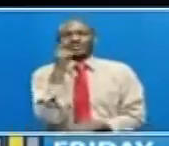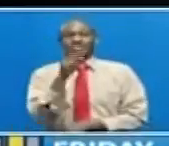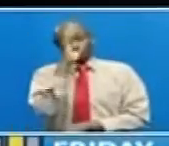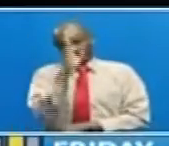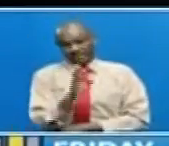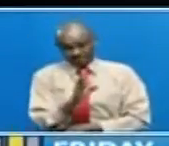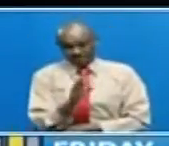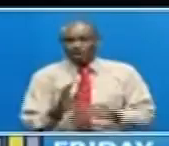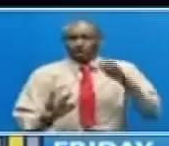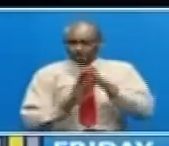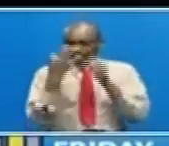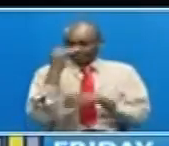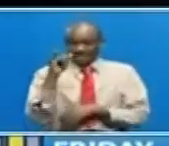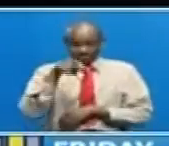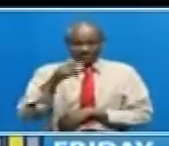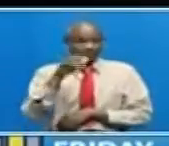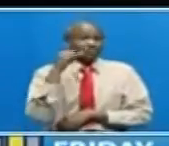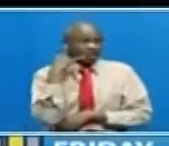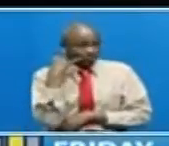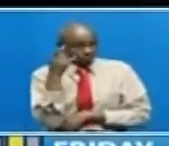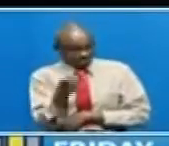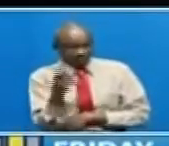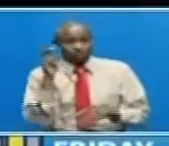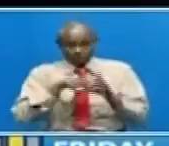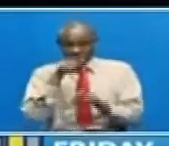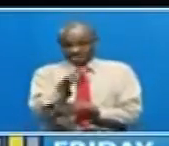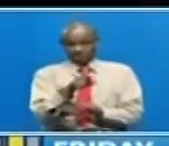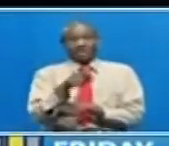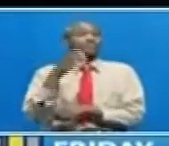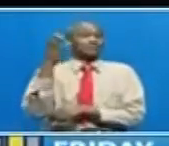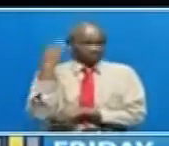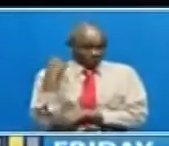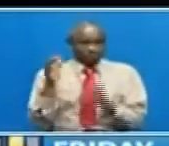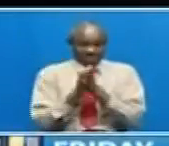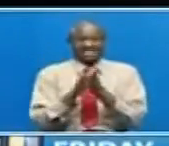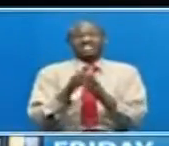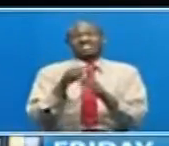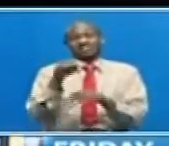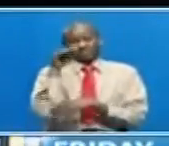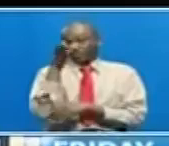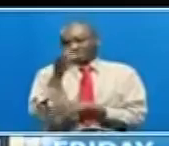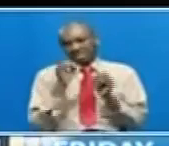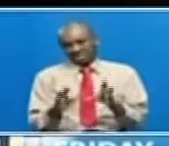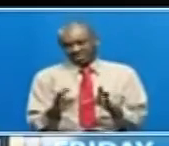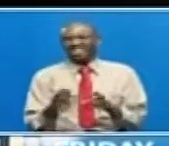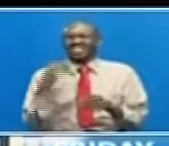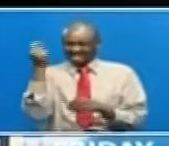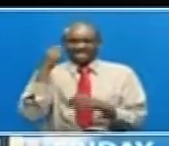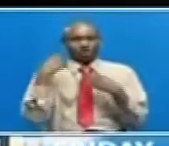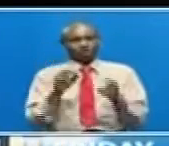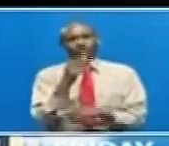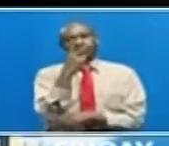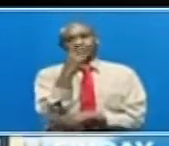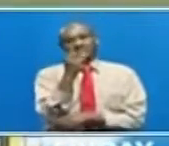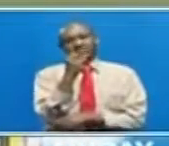Sunday. Top Fries Nakuru back row Michael Okombe rejoins the team after missing out in the match against Zimbabwe, where Kenya lost 20-28.